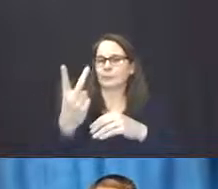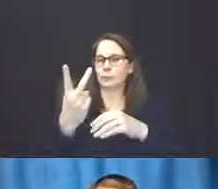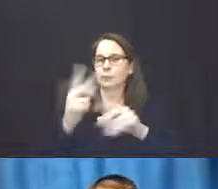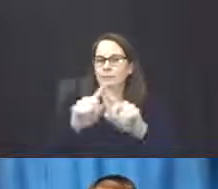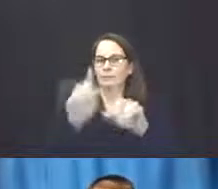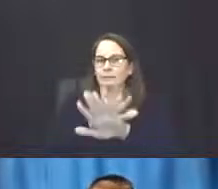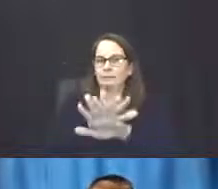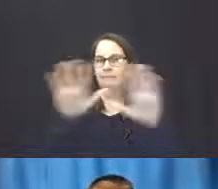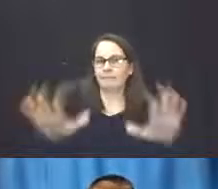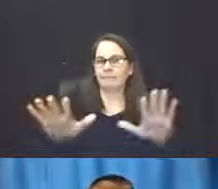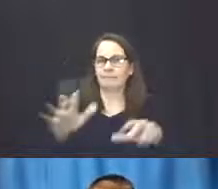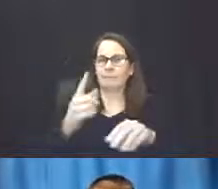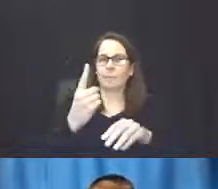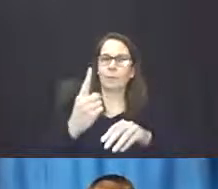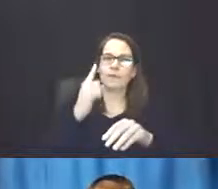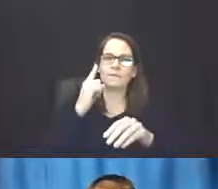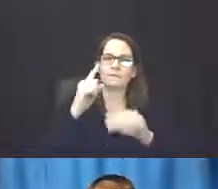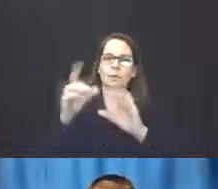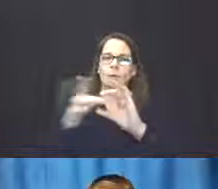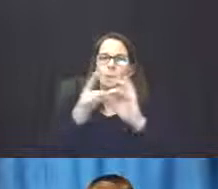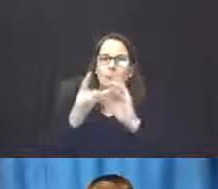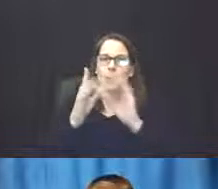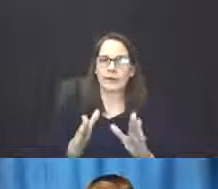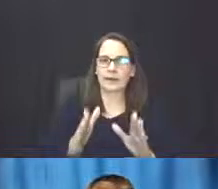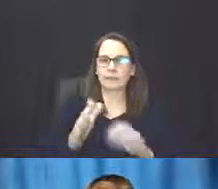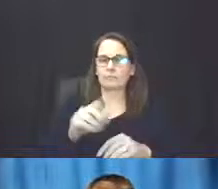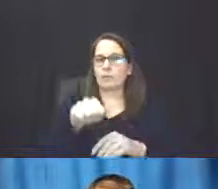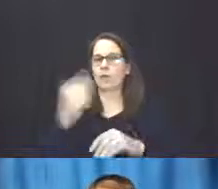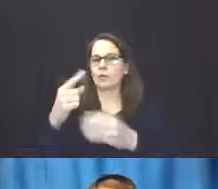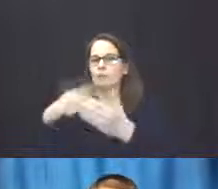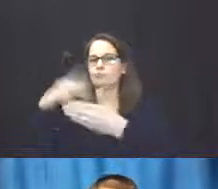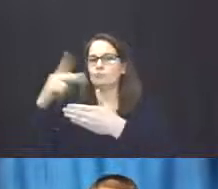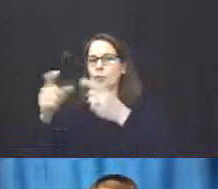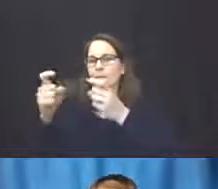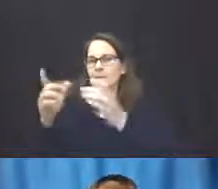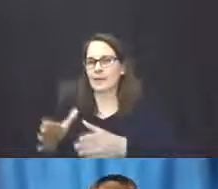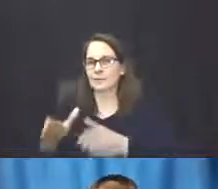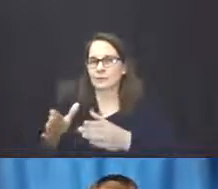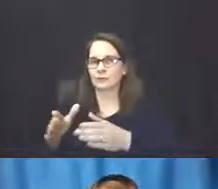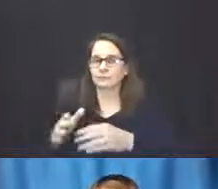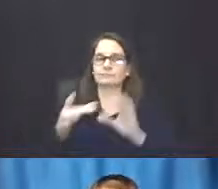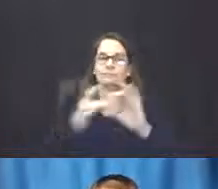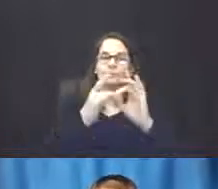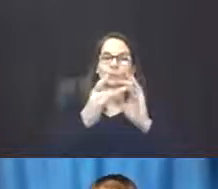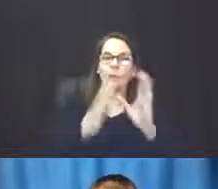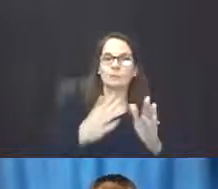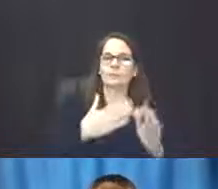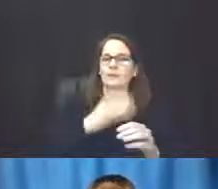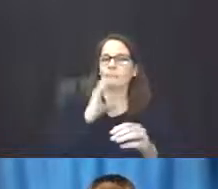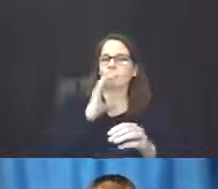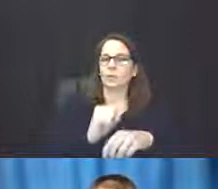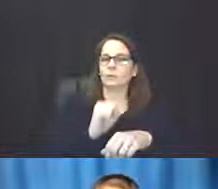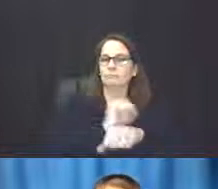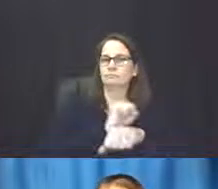So the major responsibilities you can see then started to split. There were 2. There was the coordinator and program